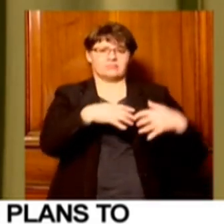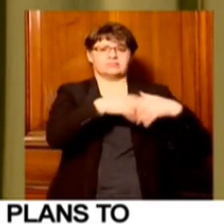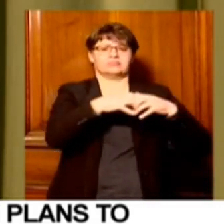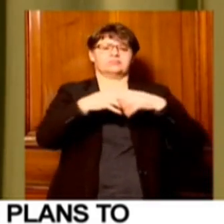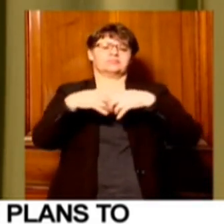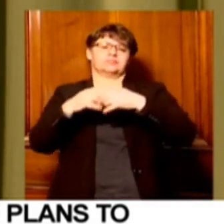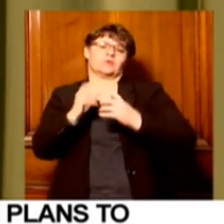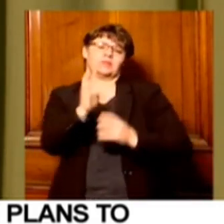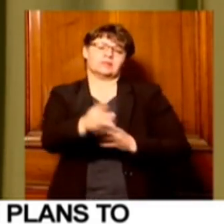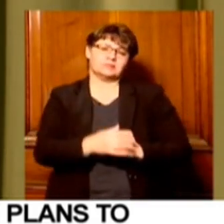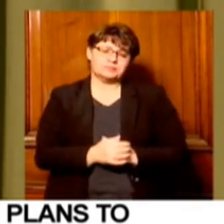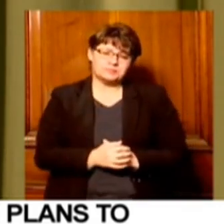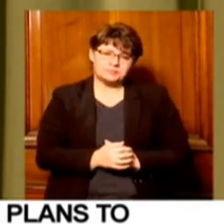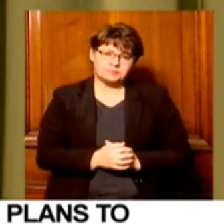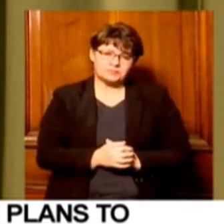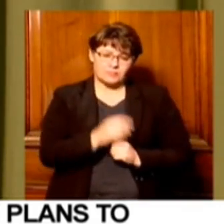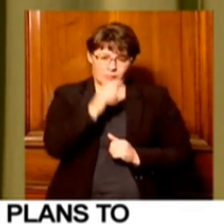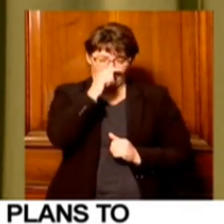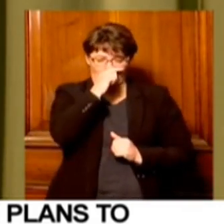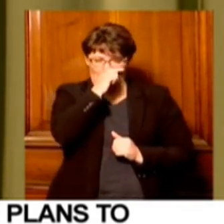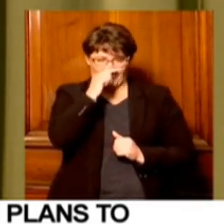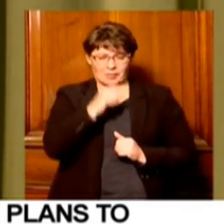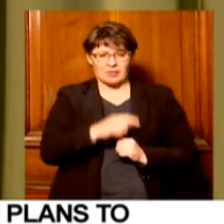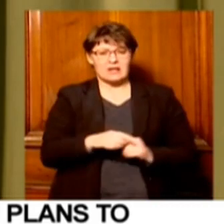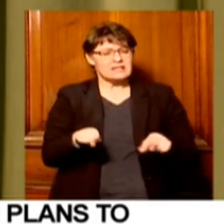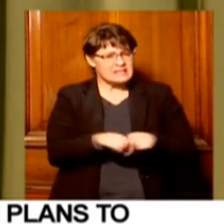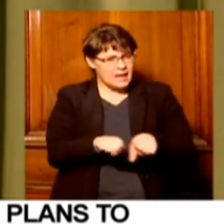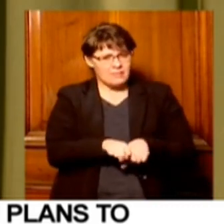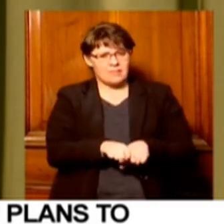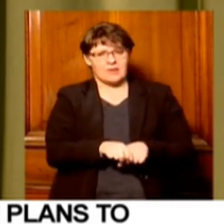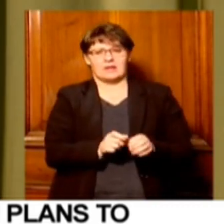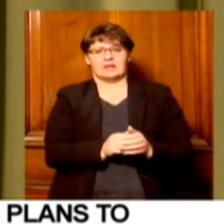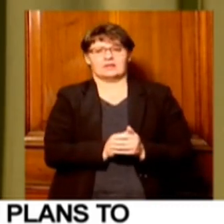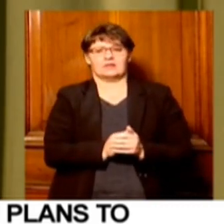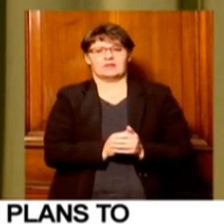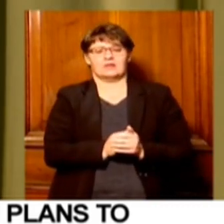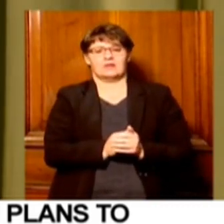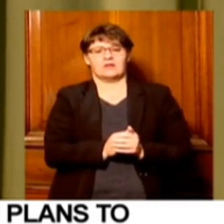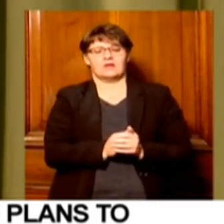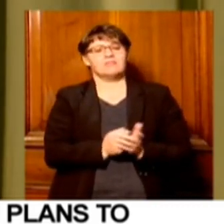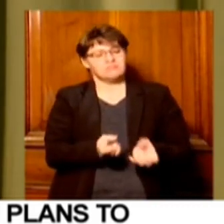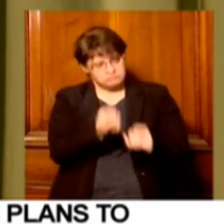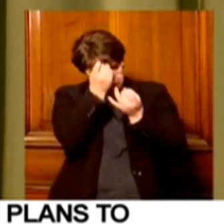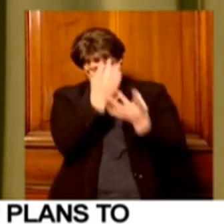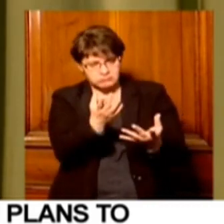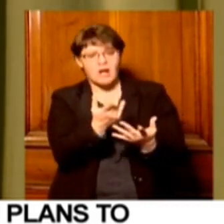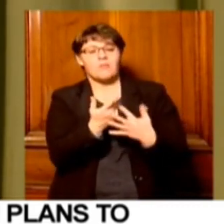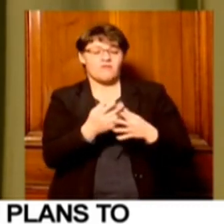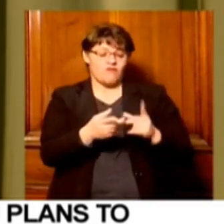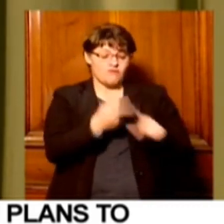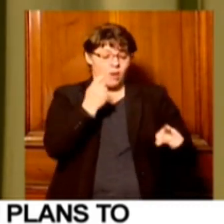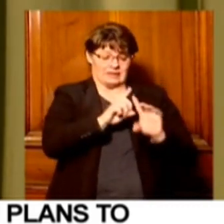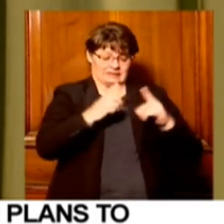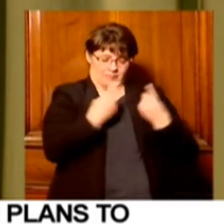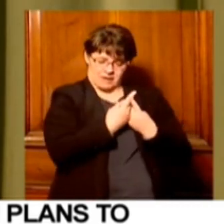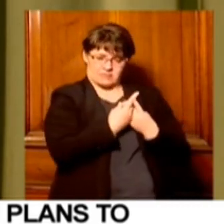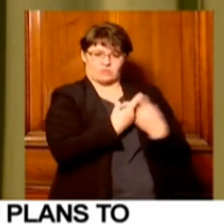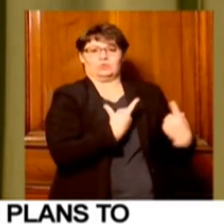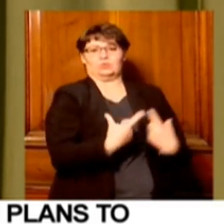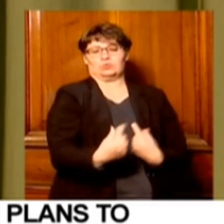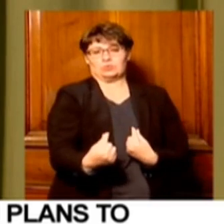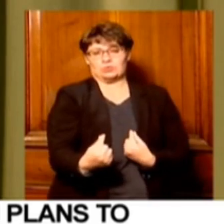what we will do. And we will give you an account of, we have devolved this team from the department. We no longer